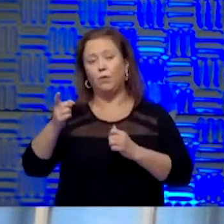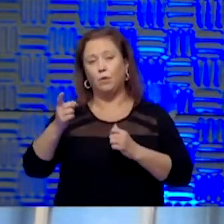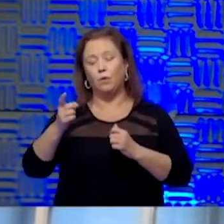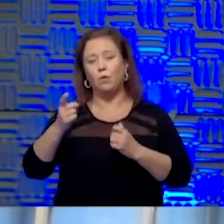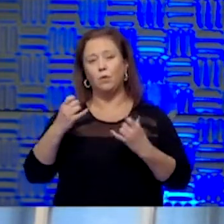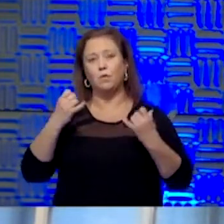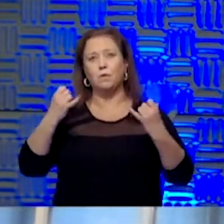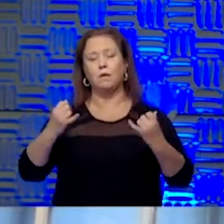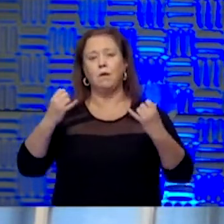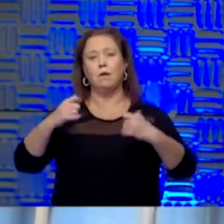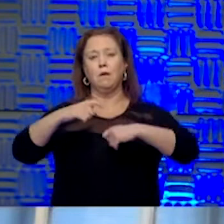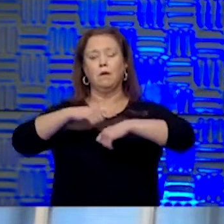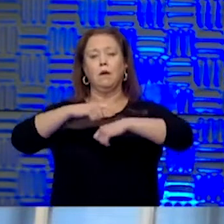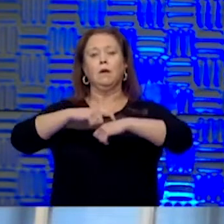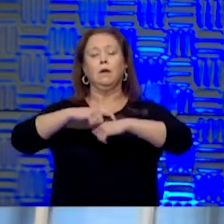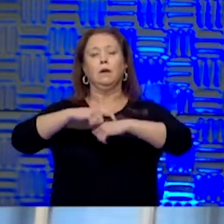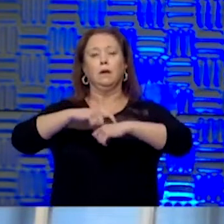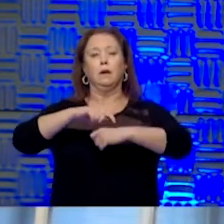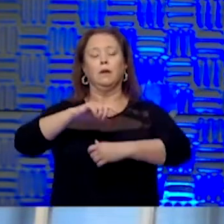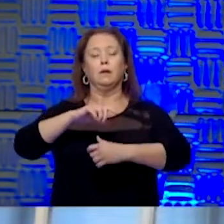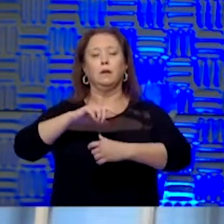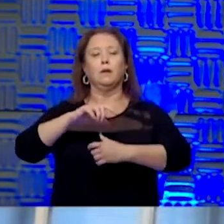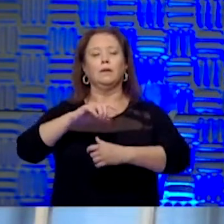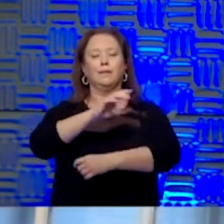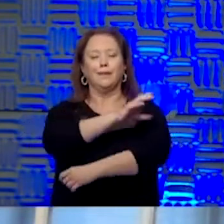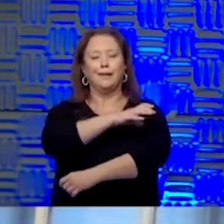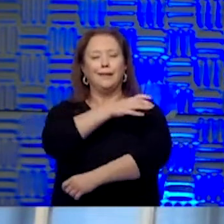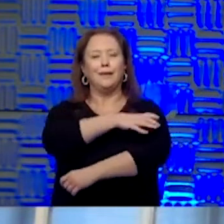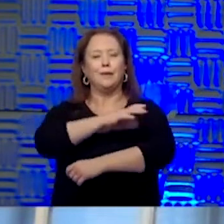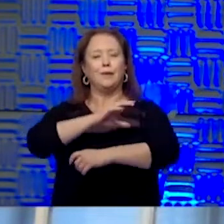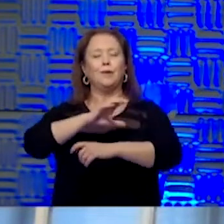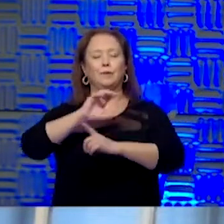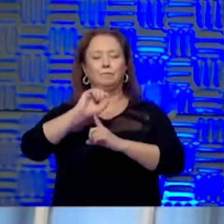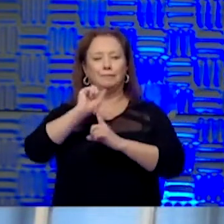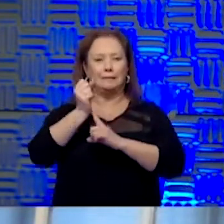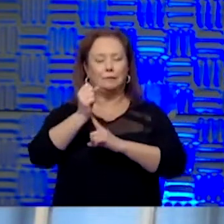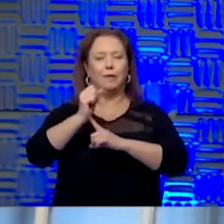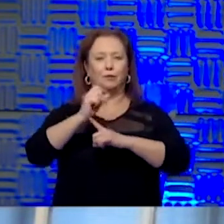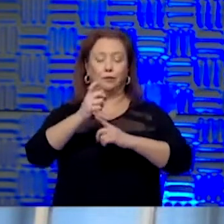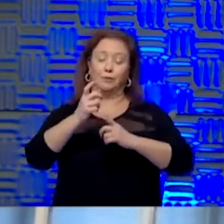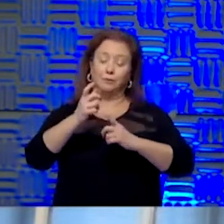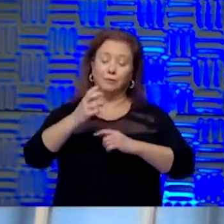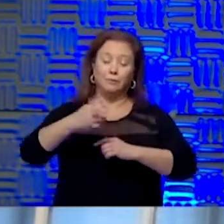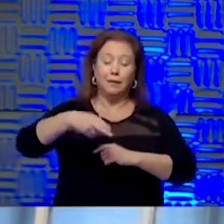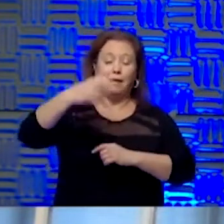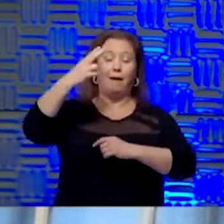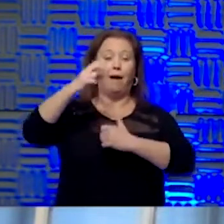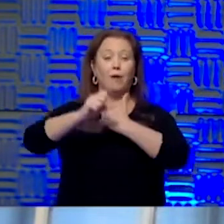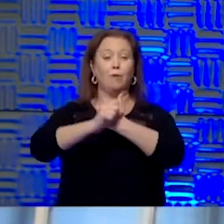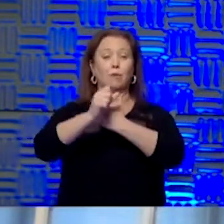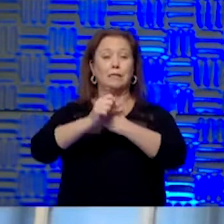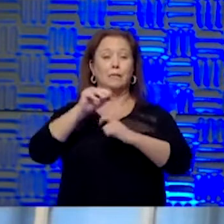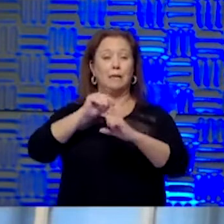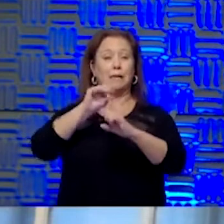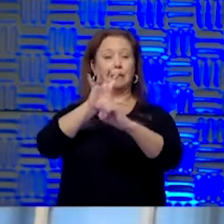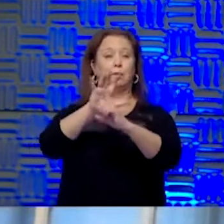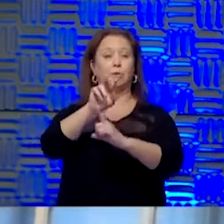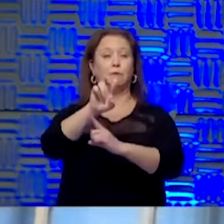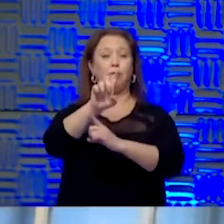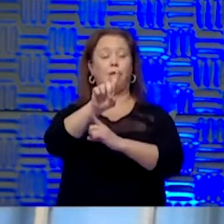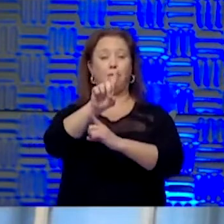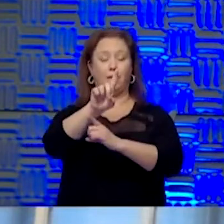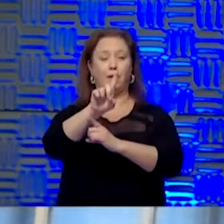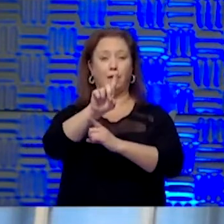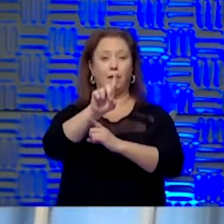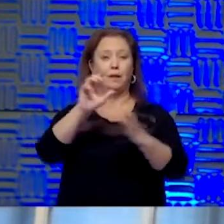point where keeping them out of clinical settings and in the community, they may be at higher risk of being exposed to COVID than actually being